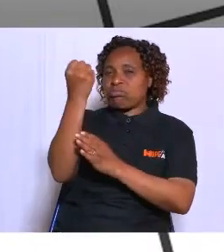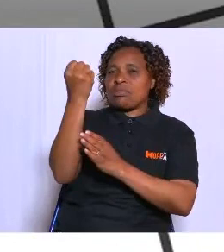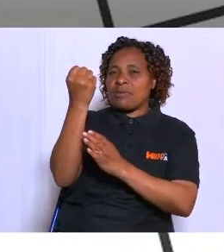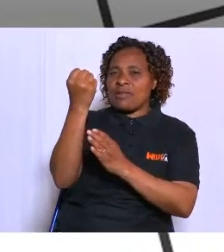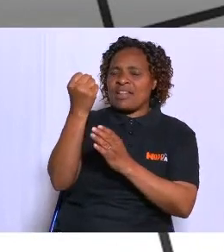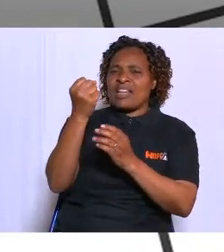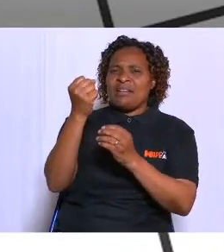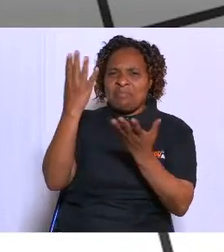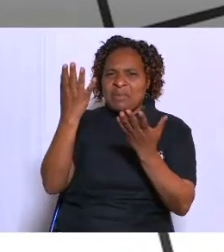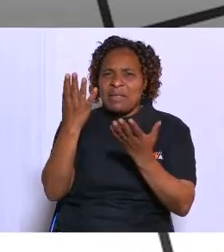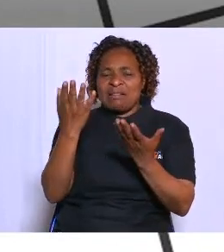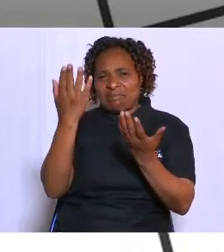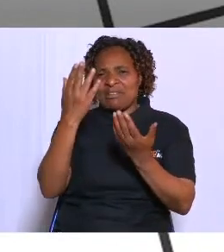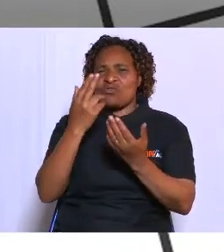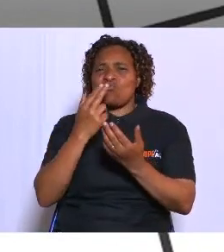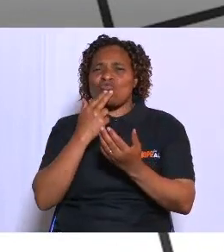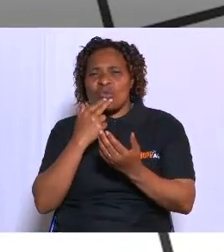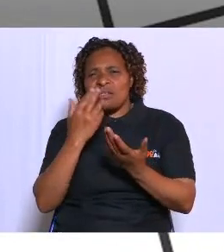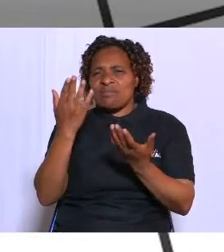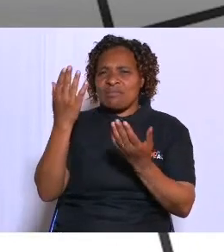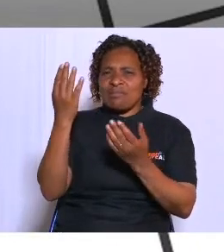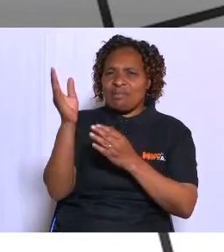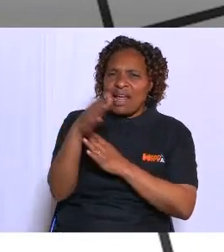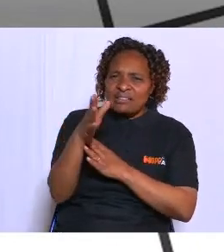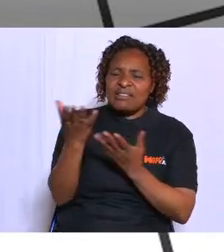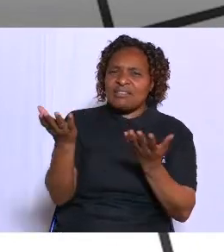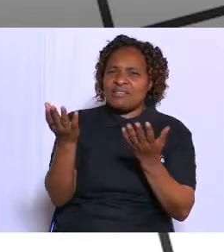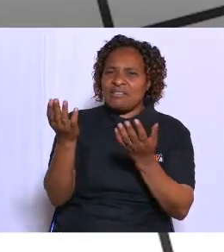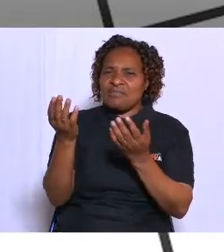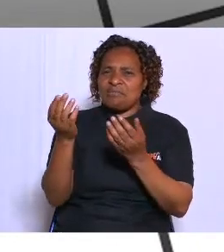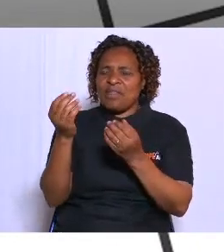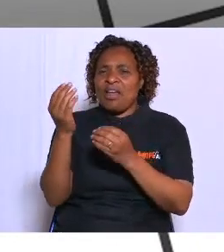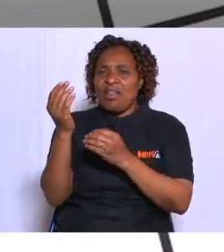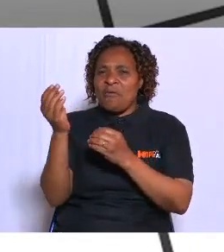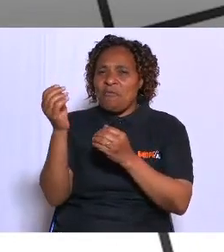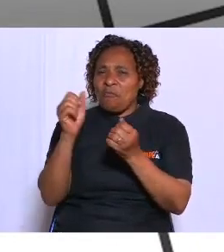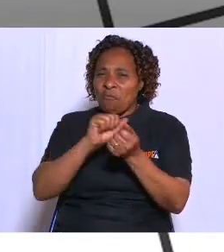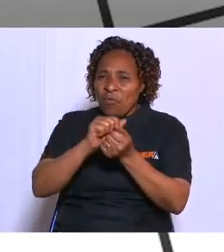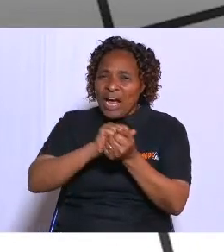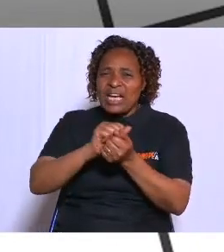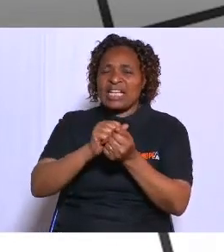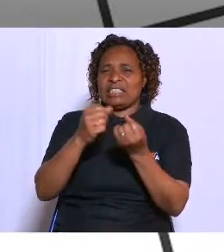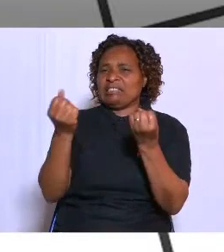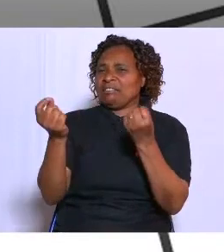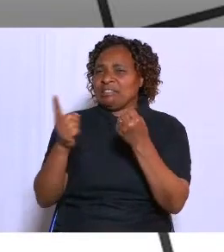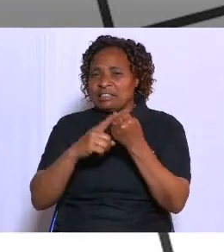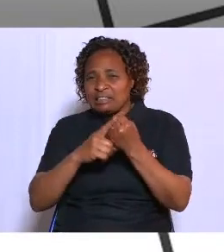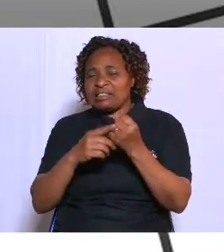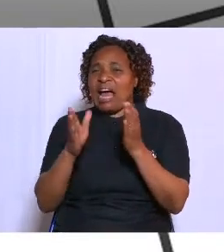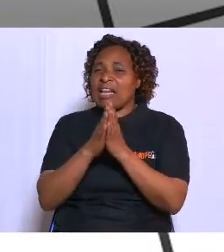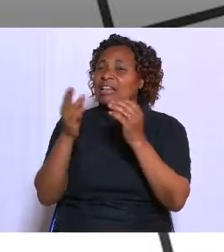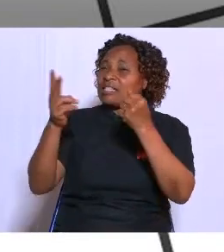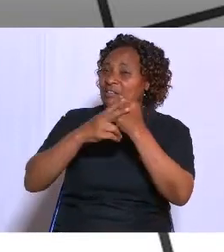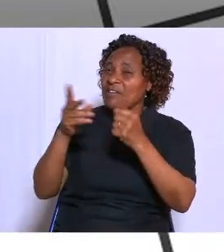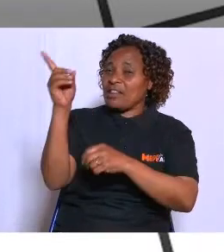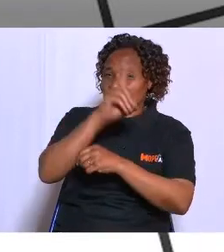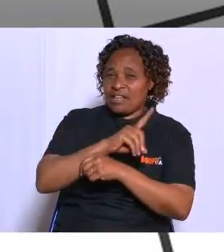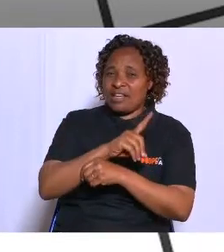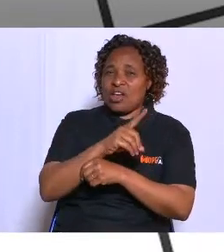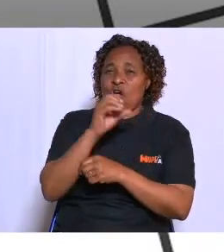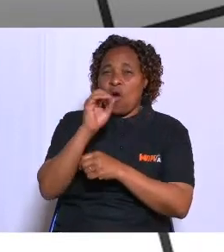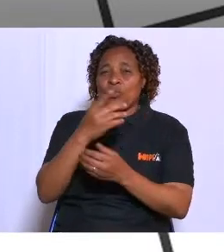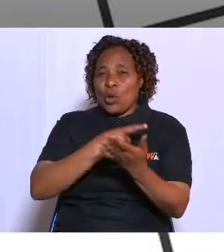2nd Tuesday the 3rd Wednesday the 4th Thursday the 5th Friday the 6th and the seventh day